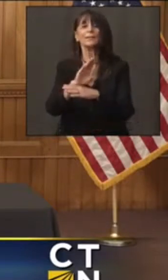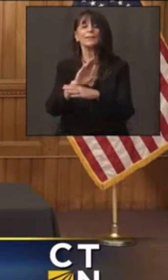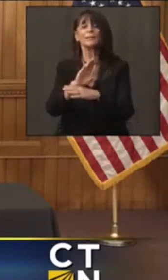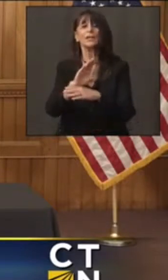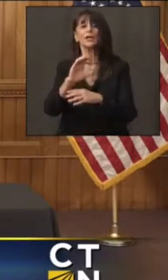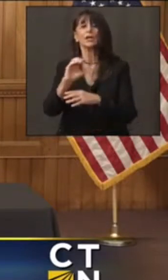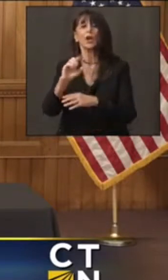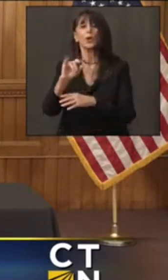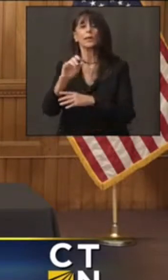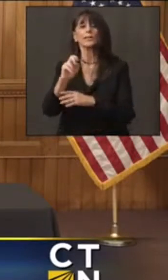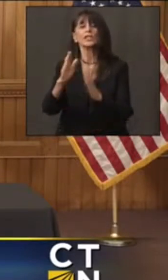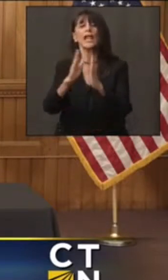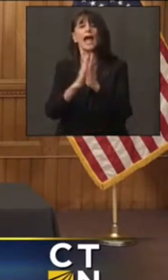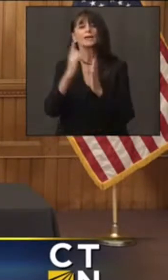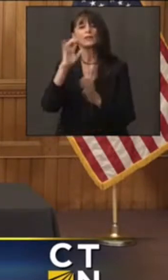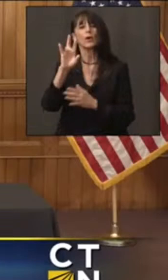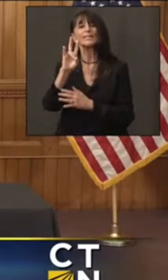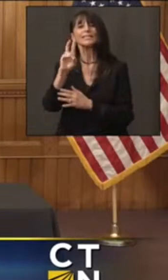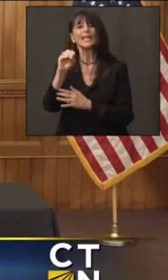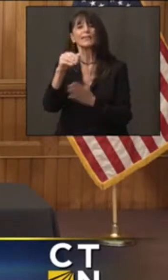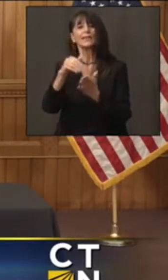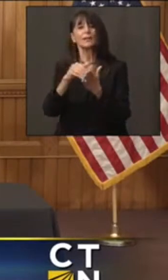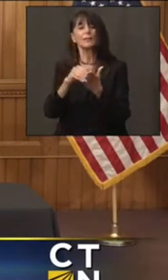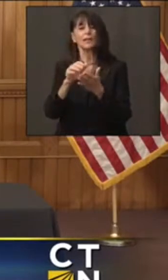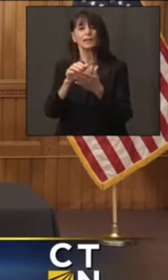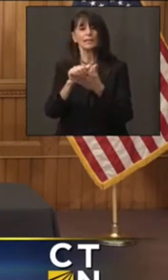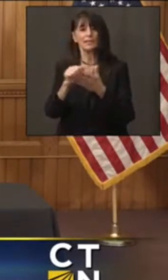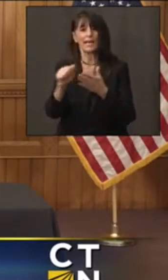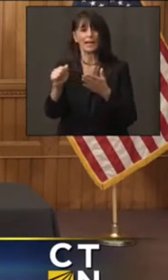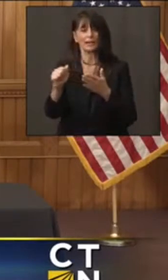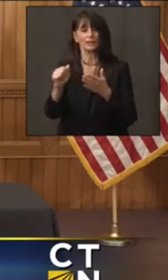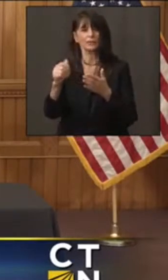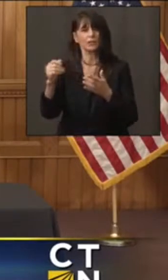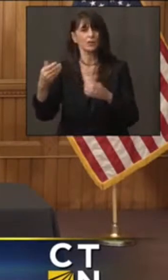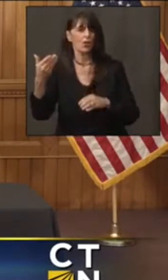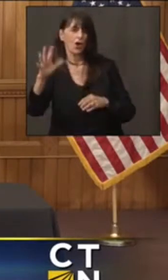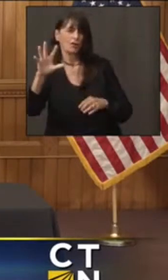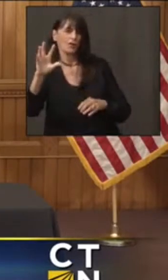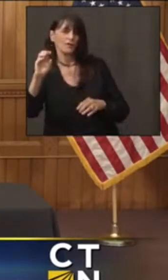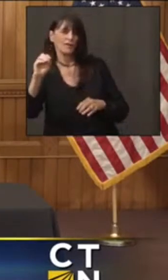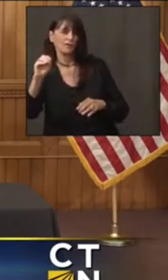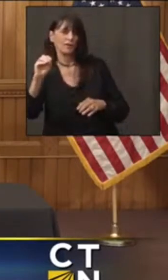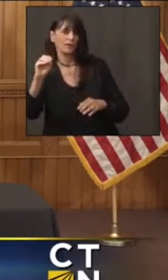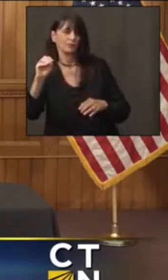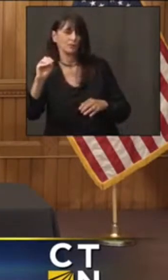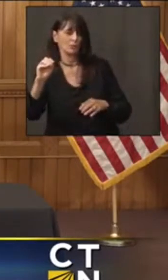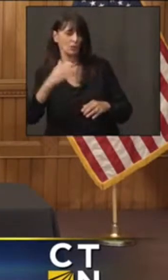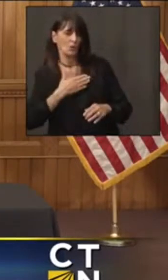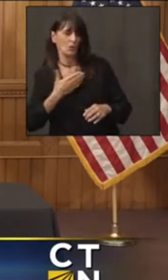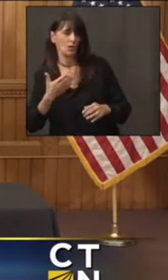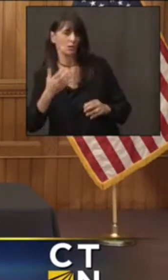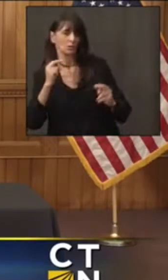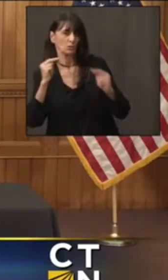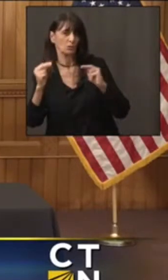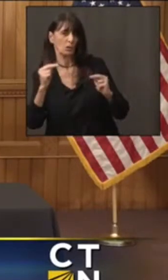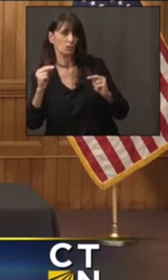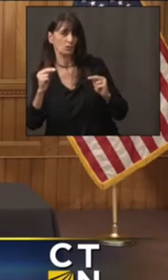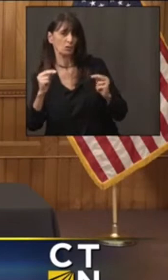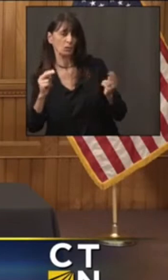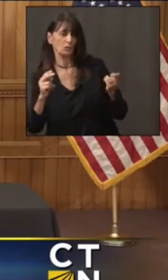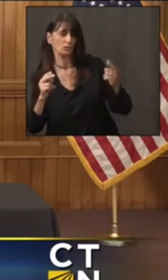$70 million. You're offering 50. Is this something that can be negotiable in aiding